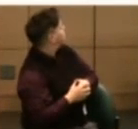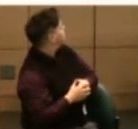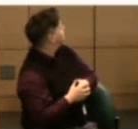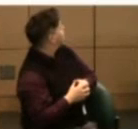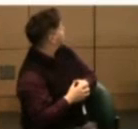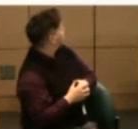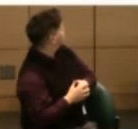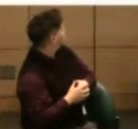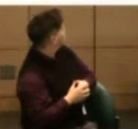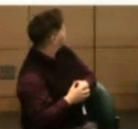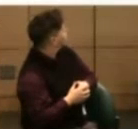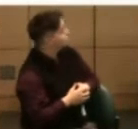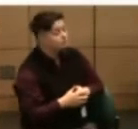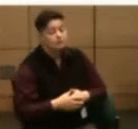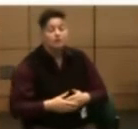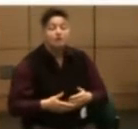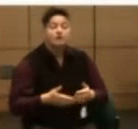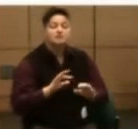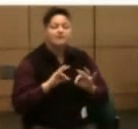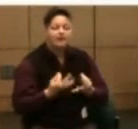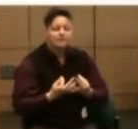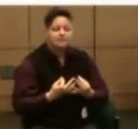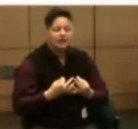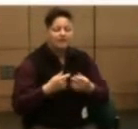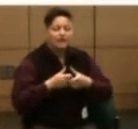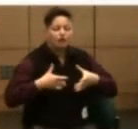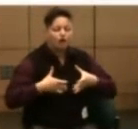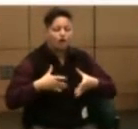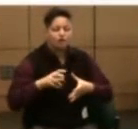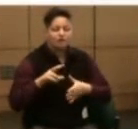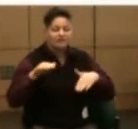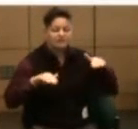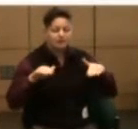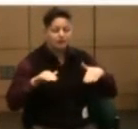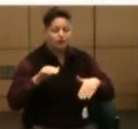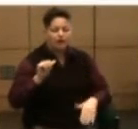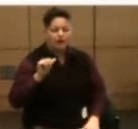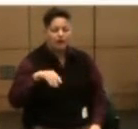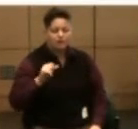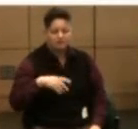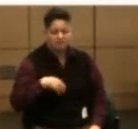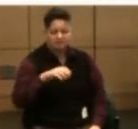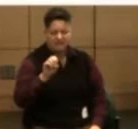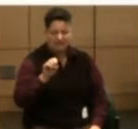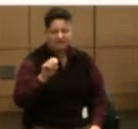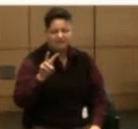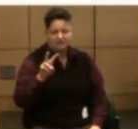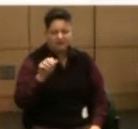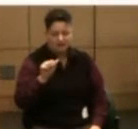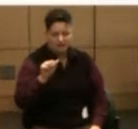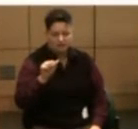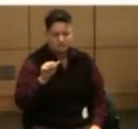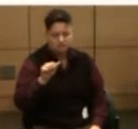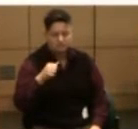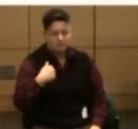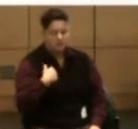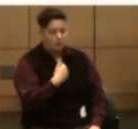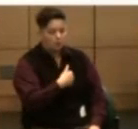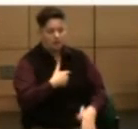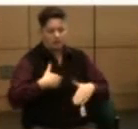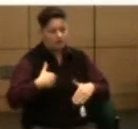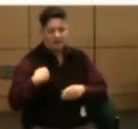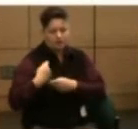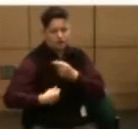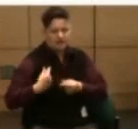who have enlarged vestibular aqueducts or cochlear nerve aplasias. We don't have yet a genetic etiology for